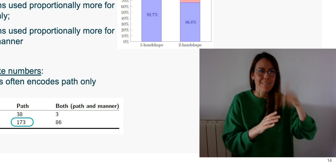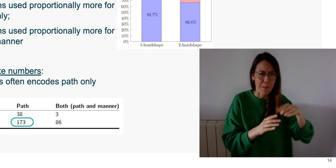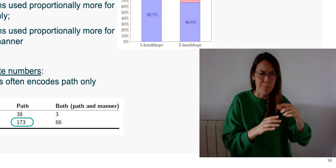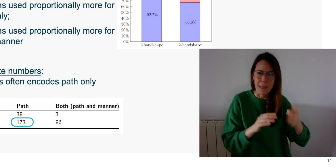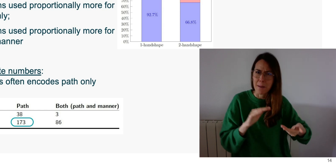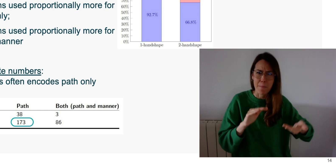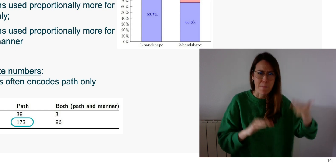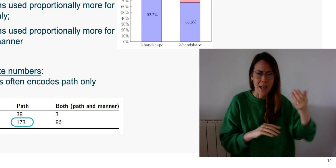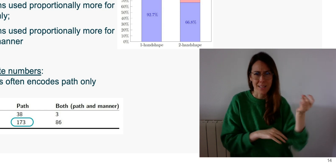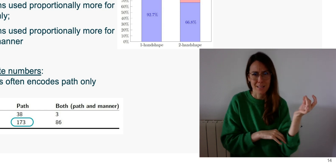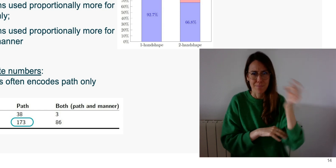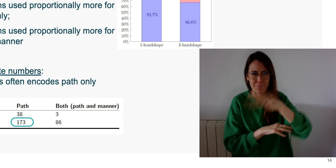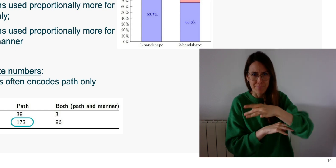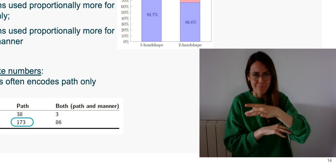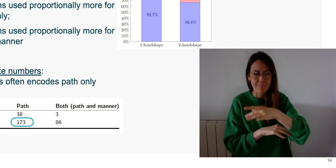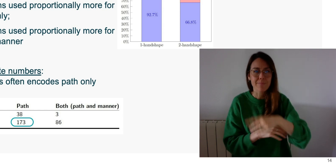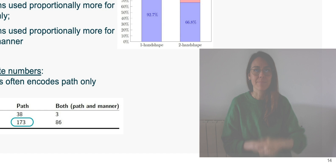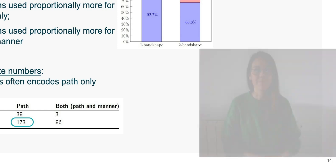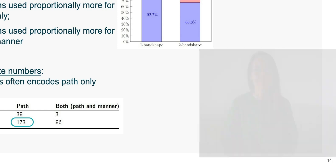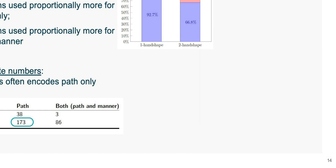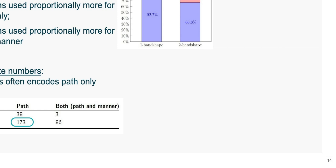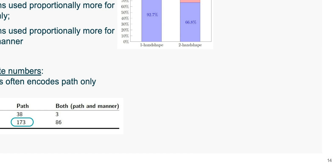encode path only.